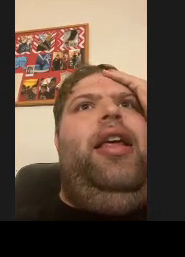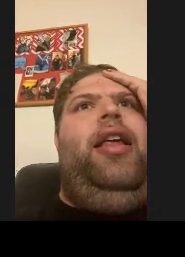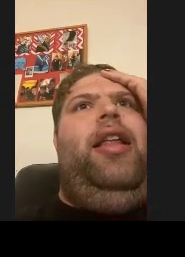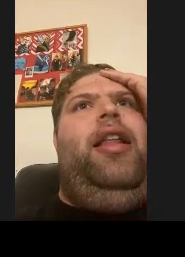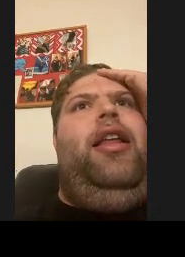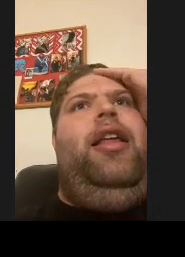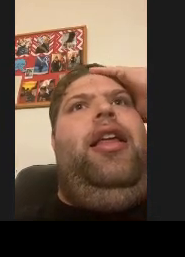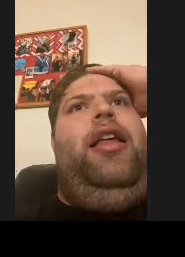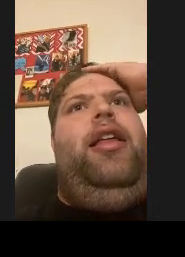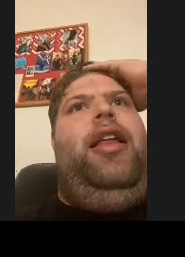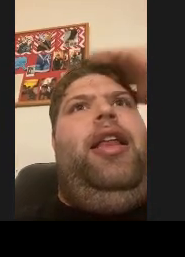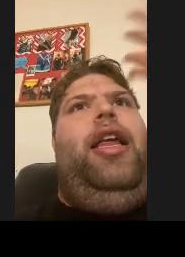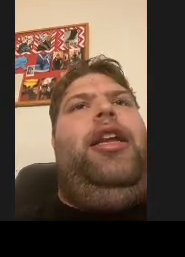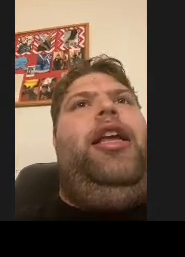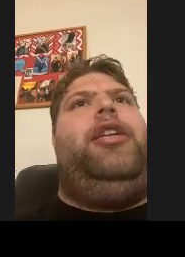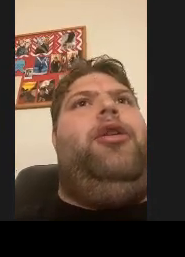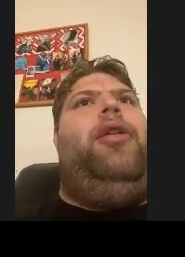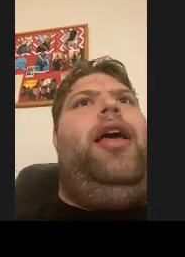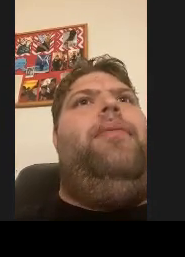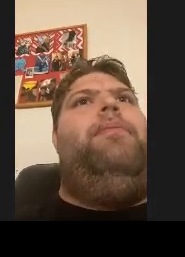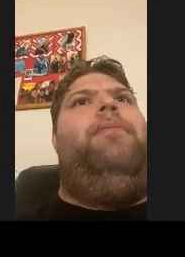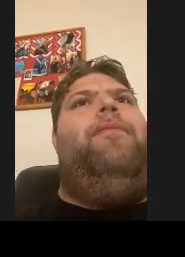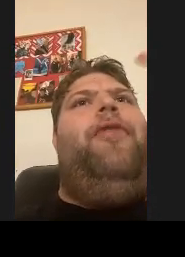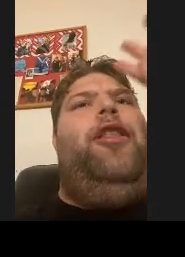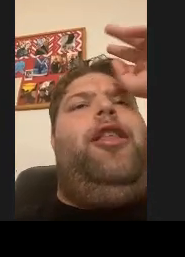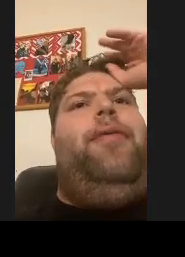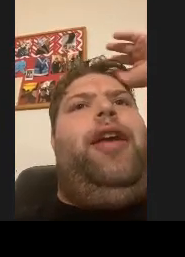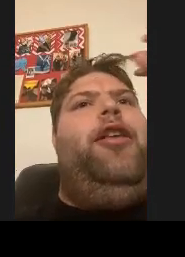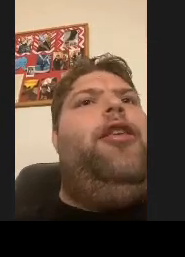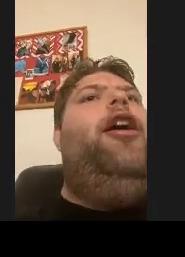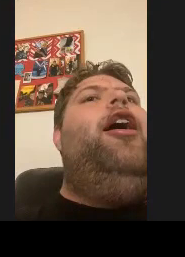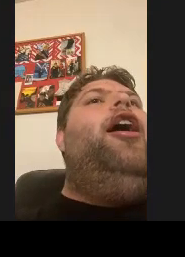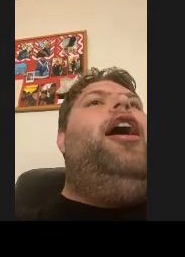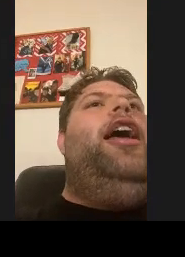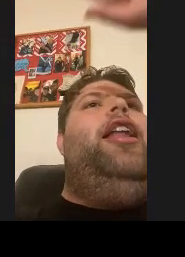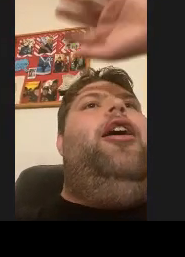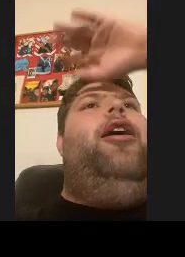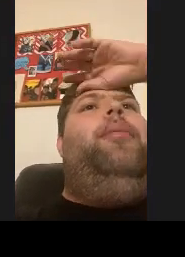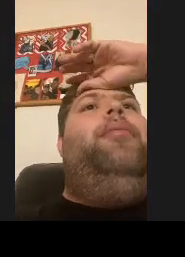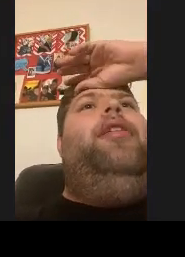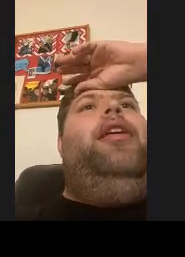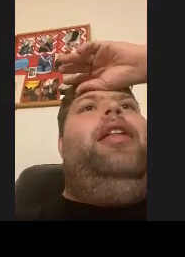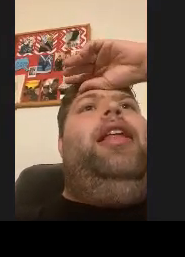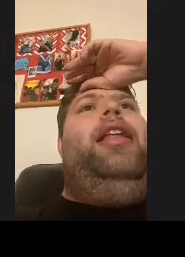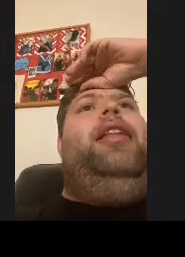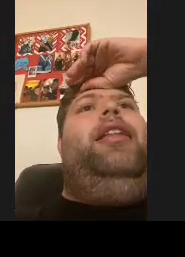and then and ADHD and all that fun stuff, I guess.